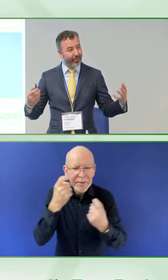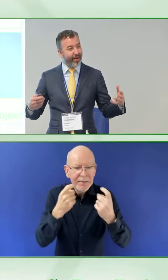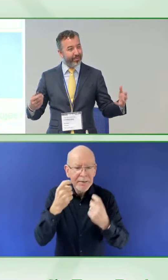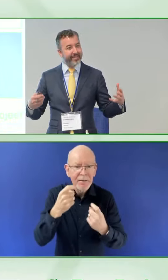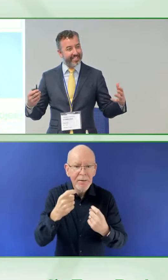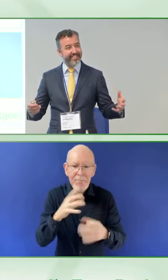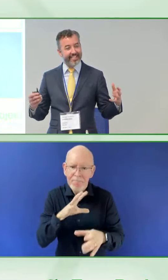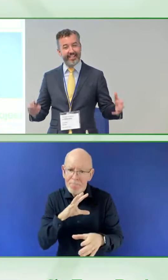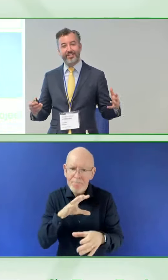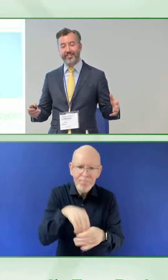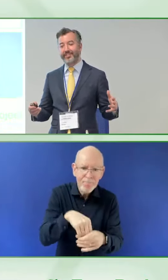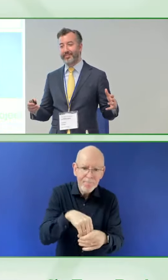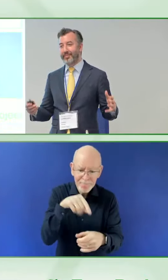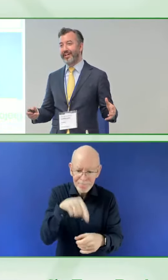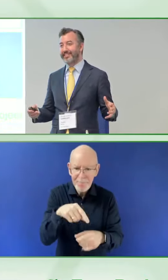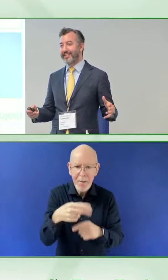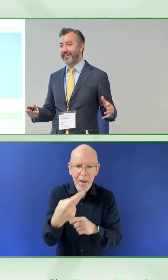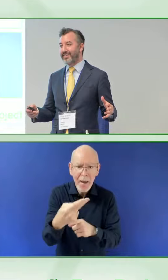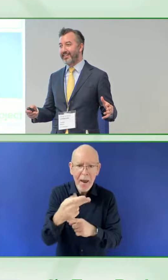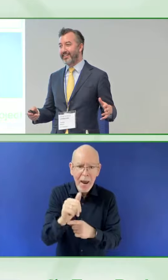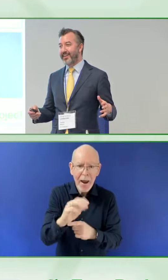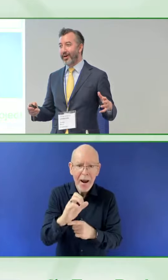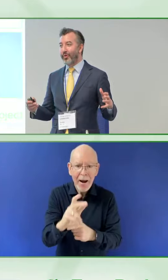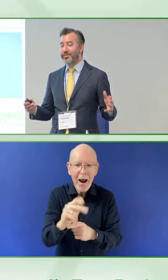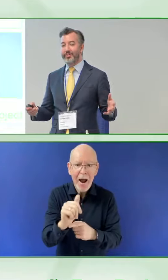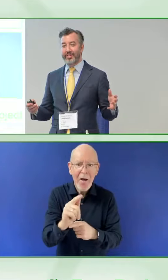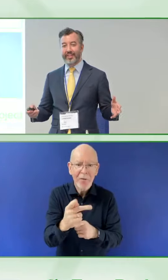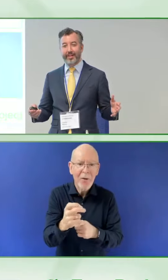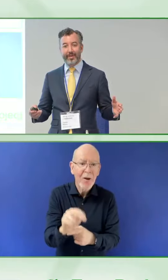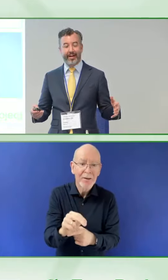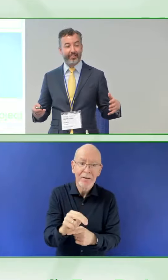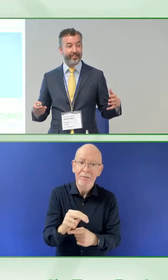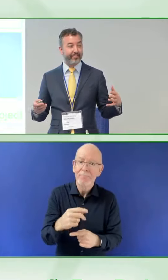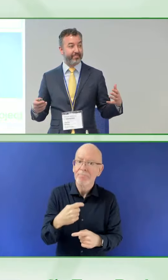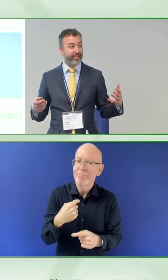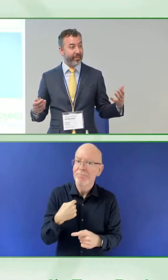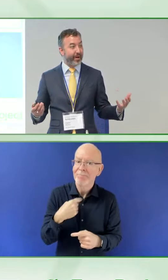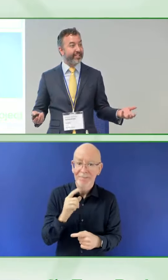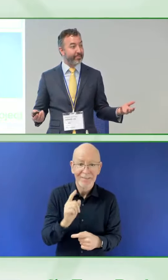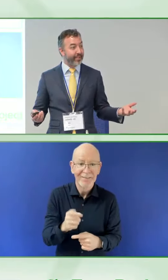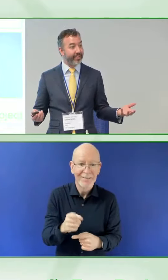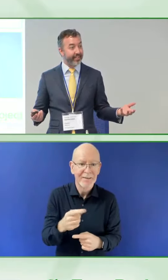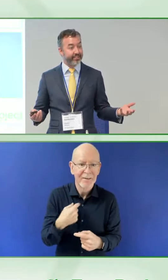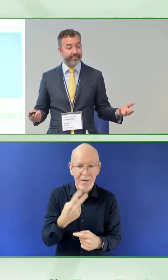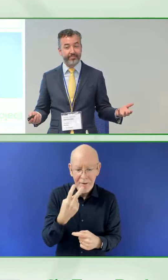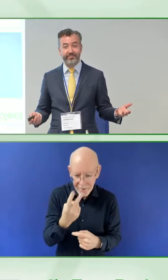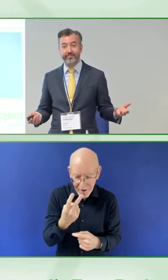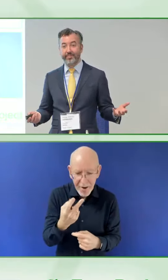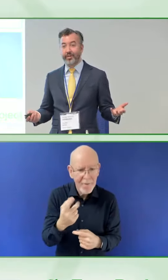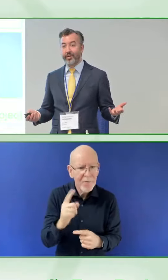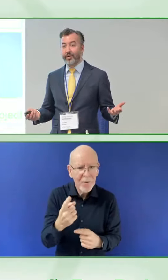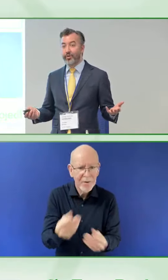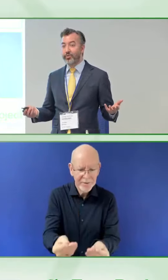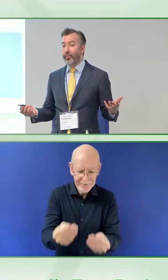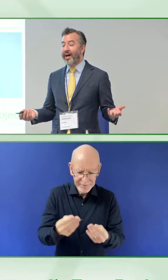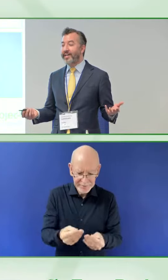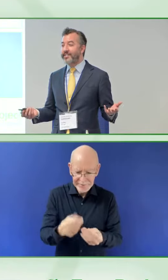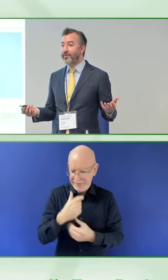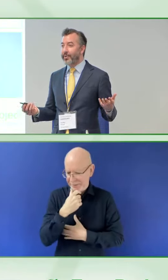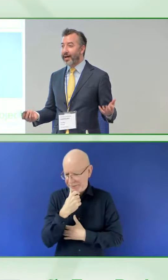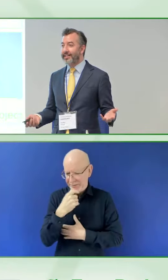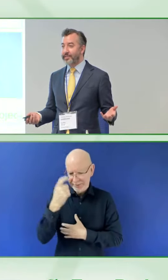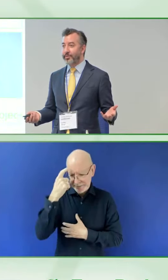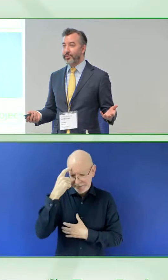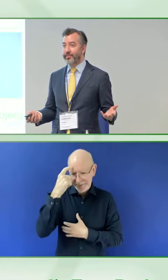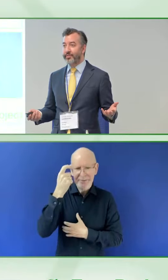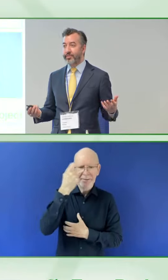the problematization mindset. And I want you to think about the impossibilities. So why is